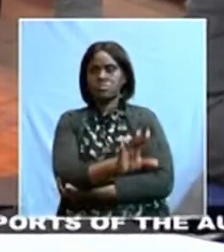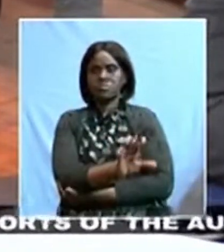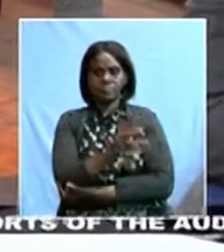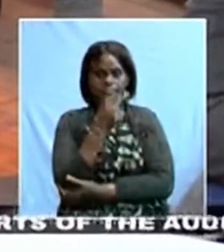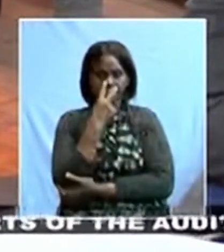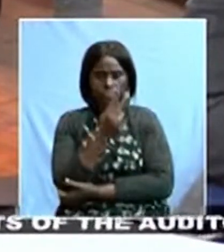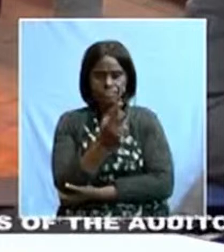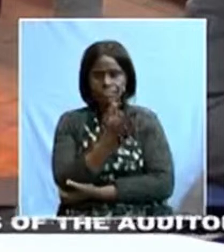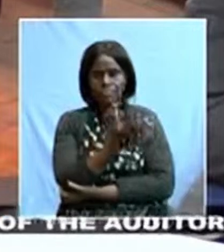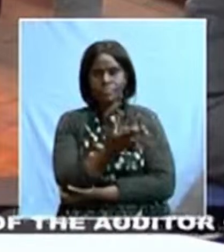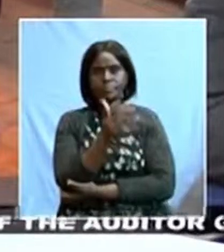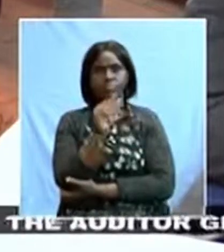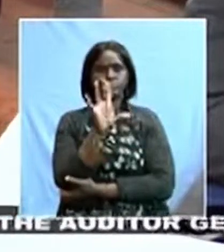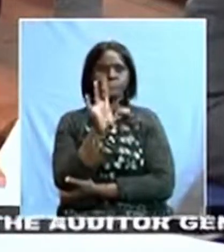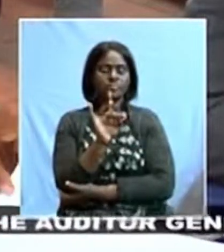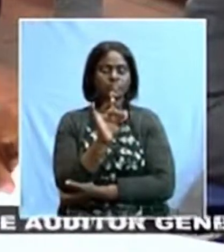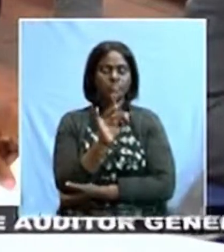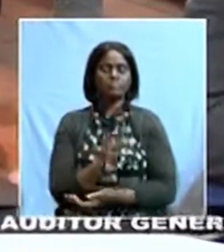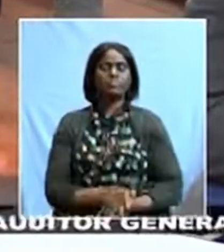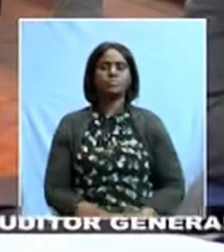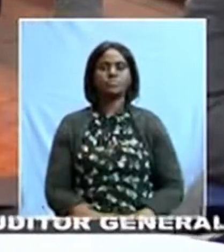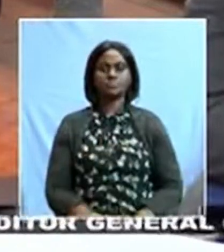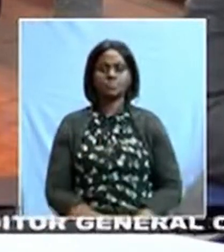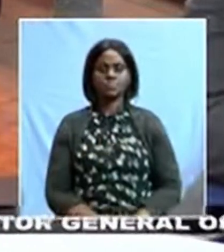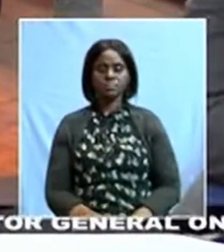See Appendix 18.